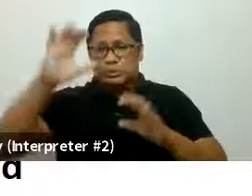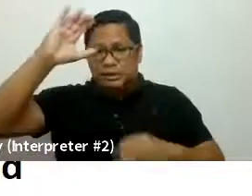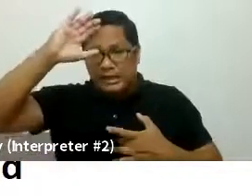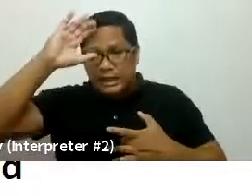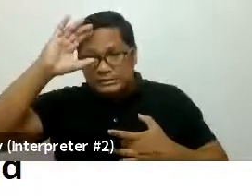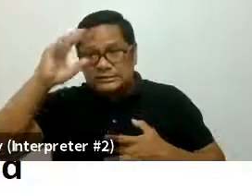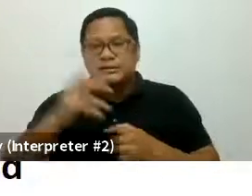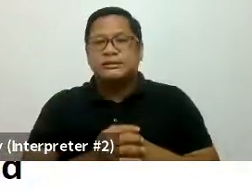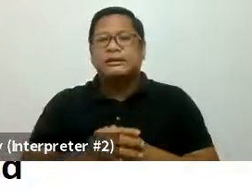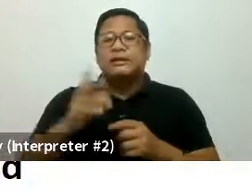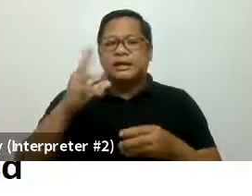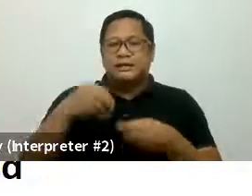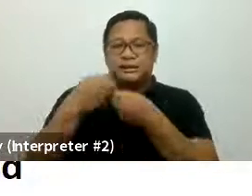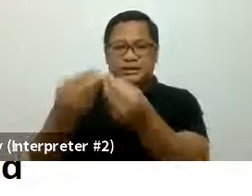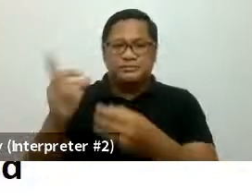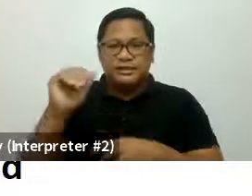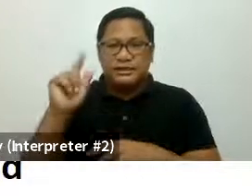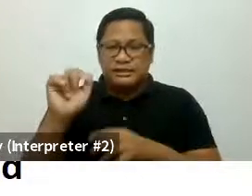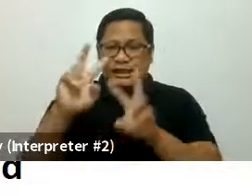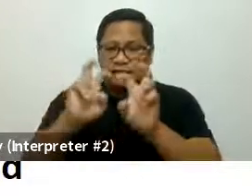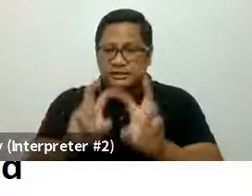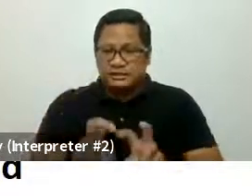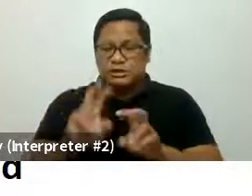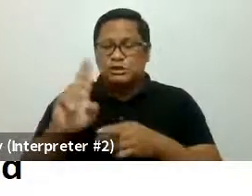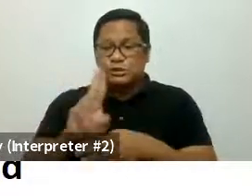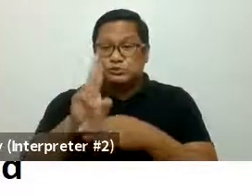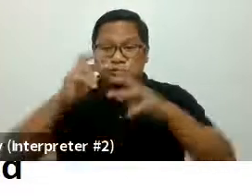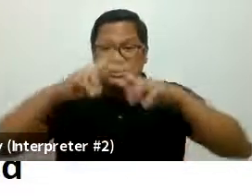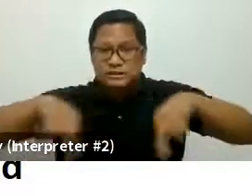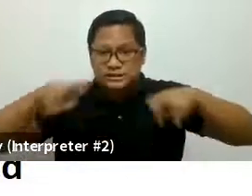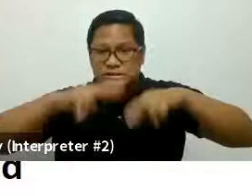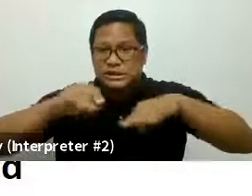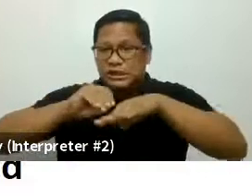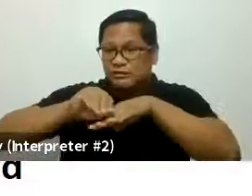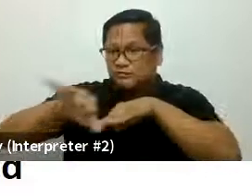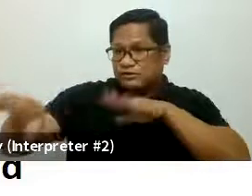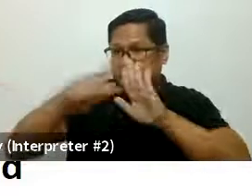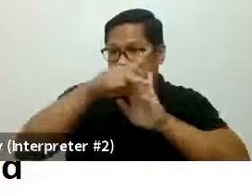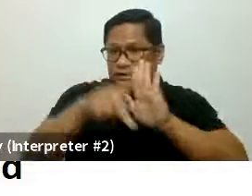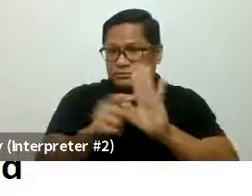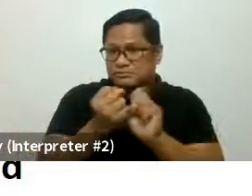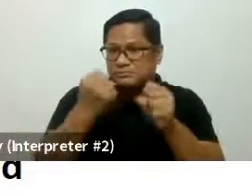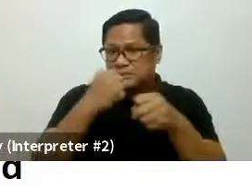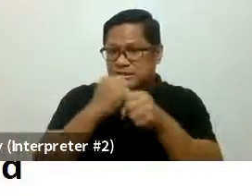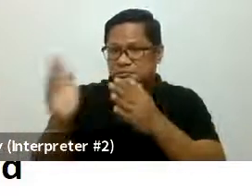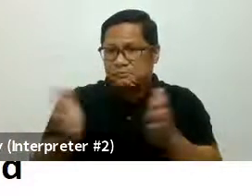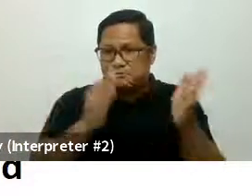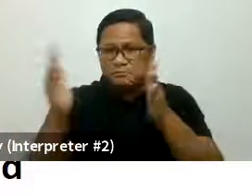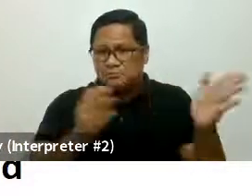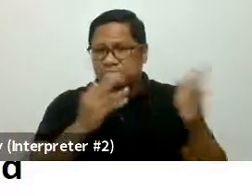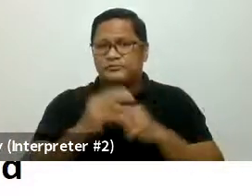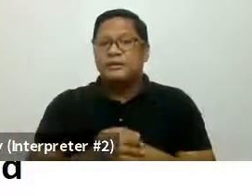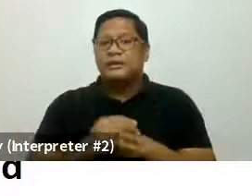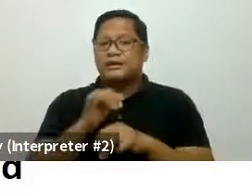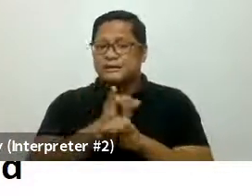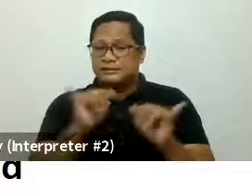and to generate data and analysis to be used for research and to influence policy making and planning. Also to serve as point